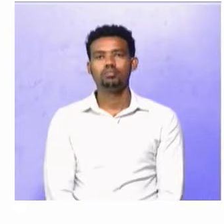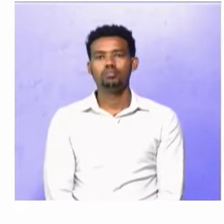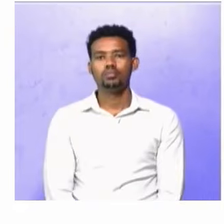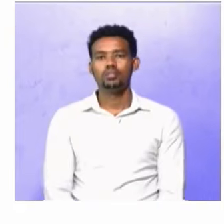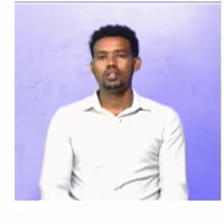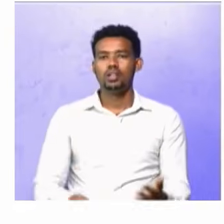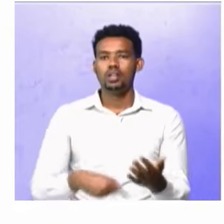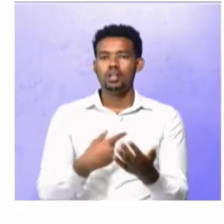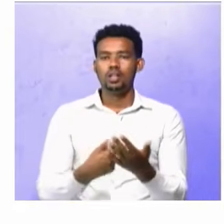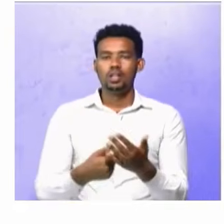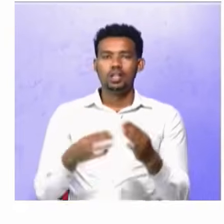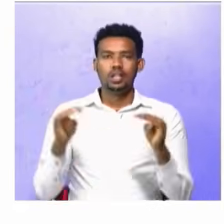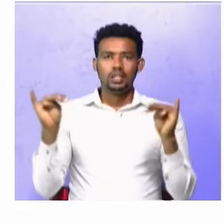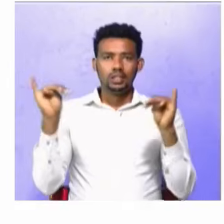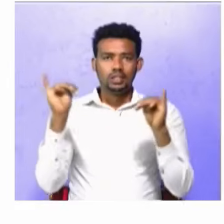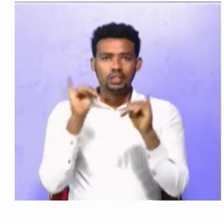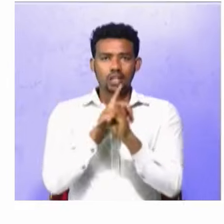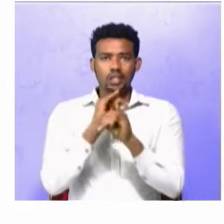Here is darkest.